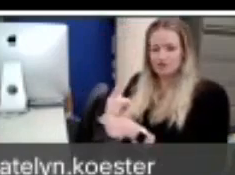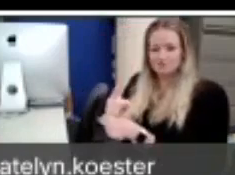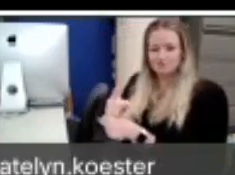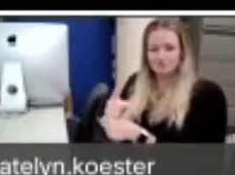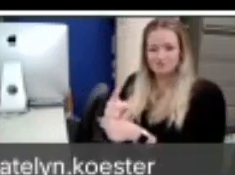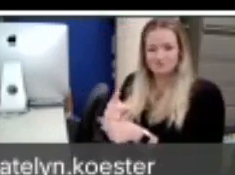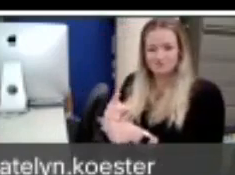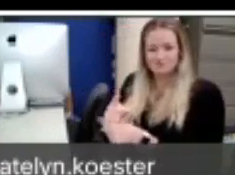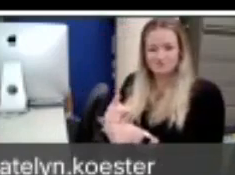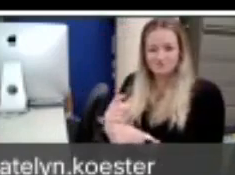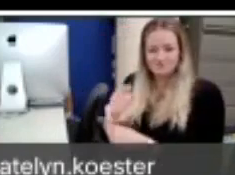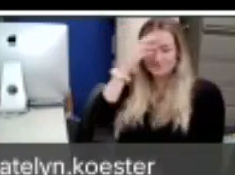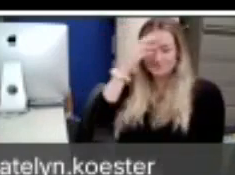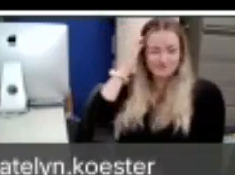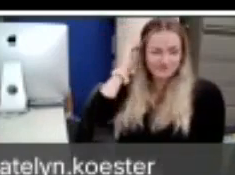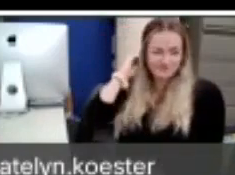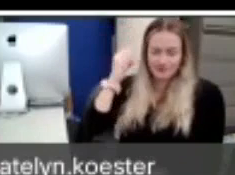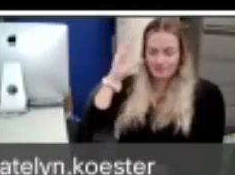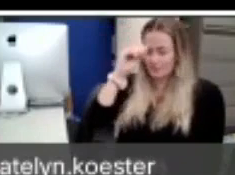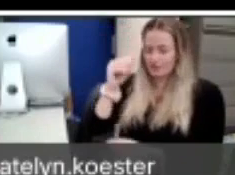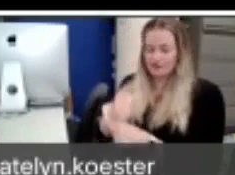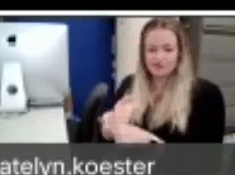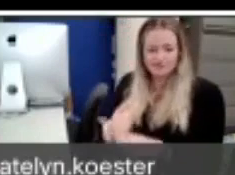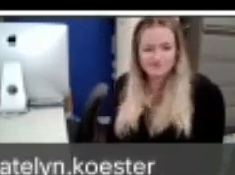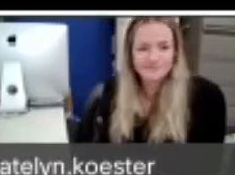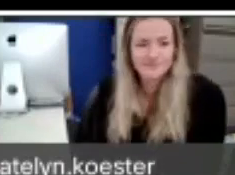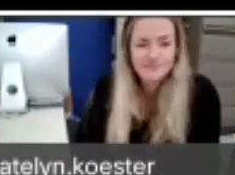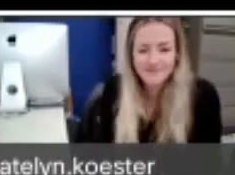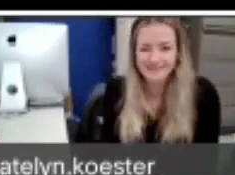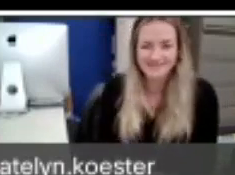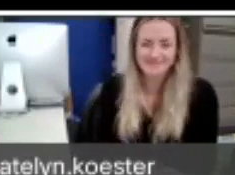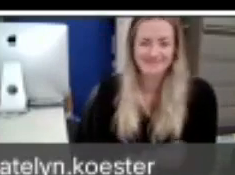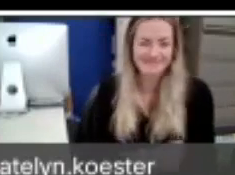down onto your hand. Kind of means like boy, same, like brother.